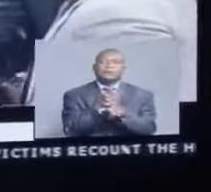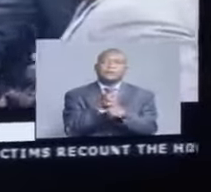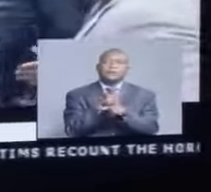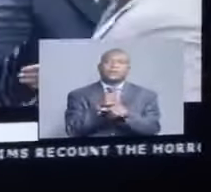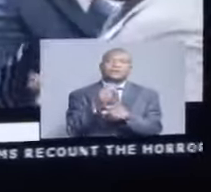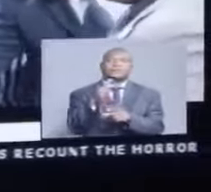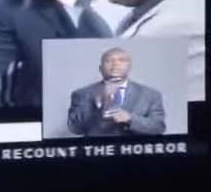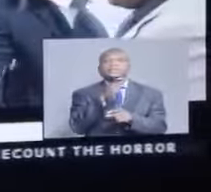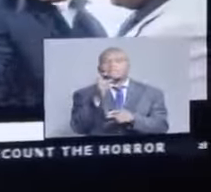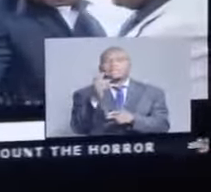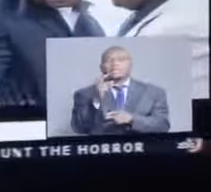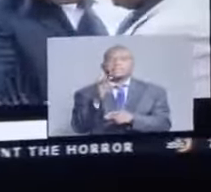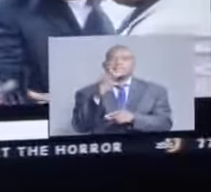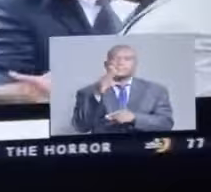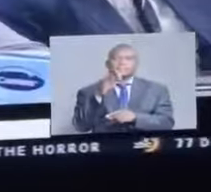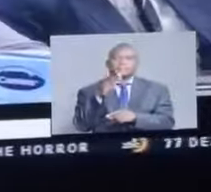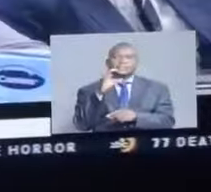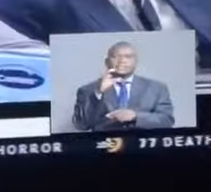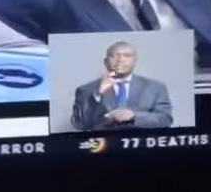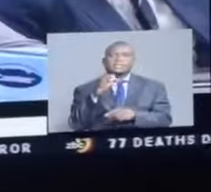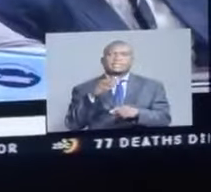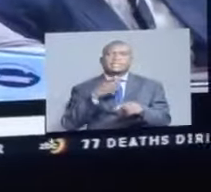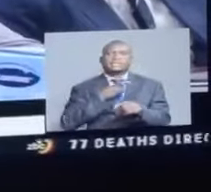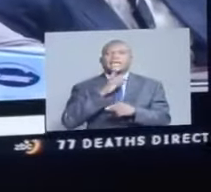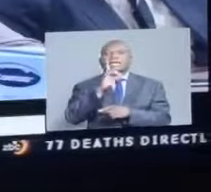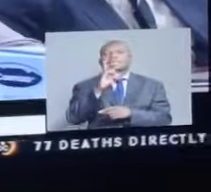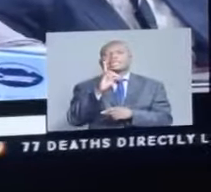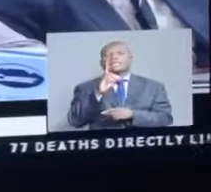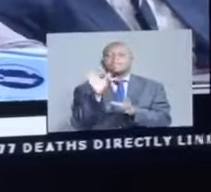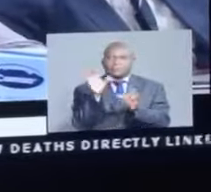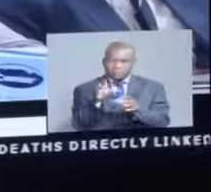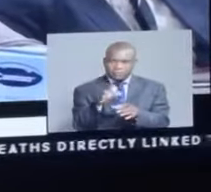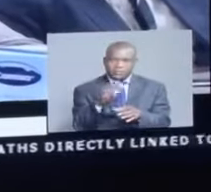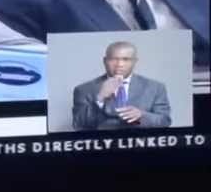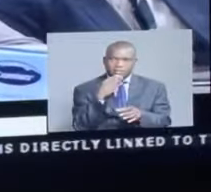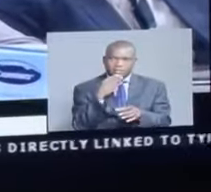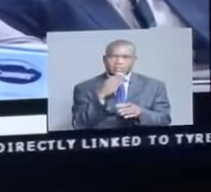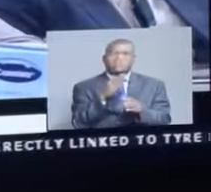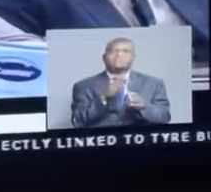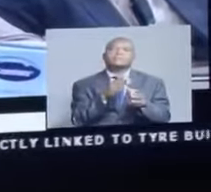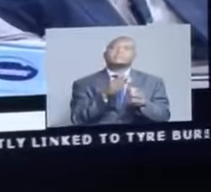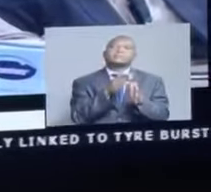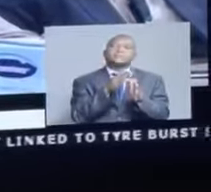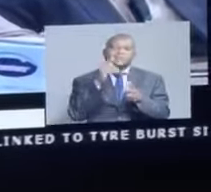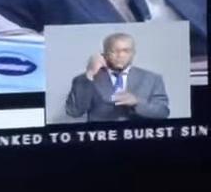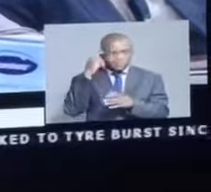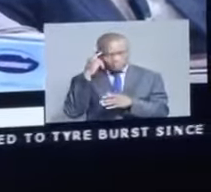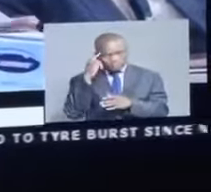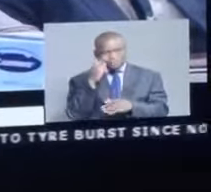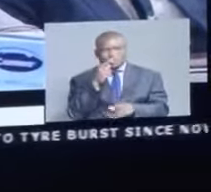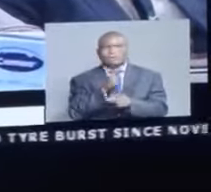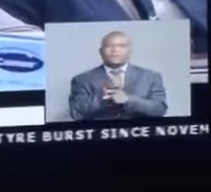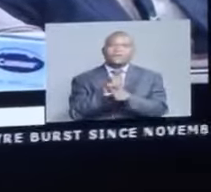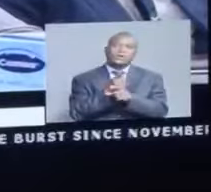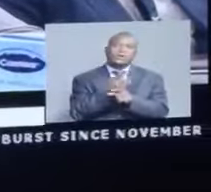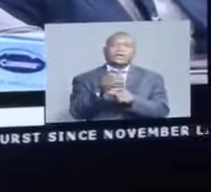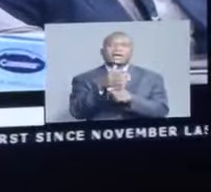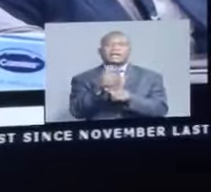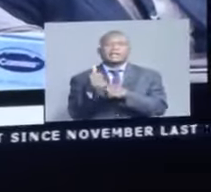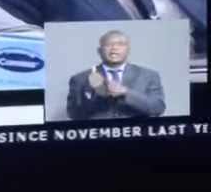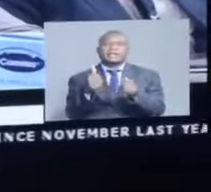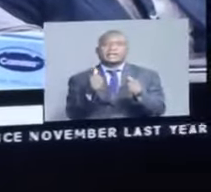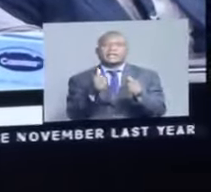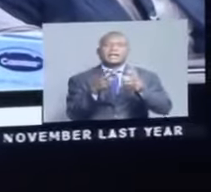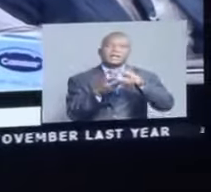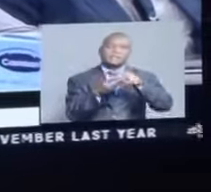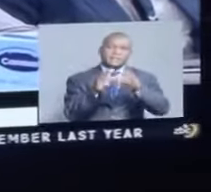Managing Director, Mr. Noah Guarero. I believe that the transmission line and all other works and access roads